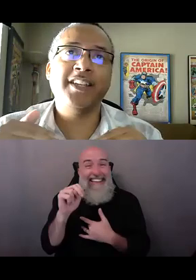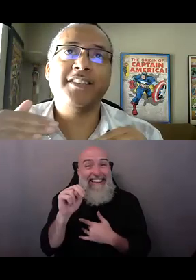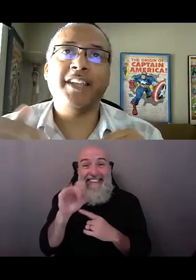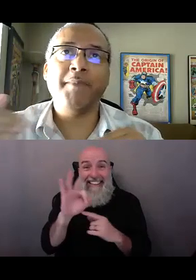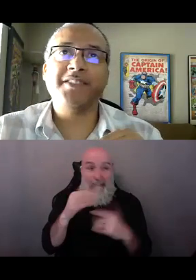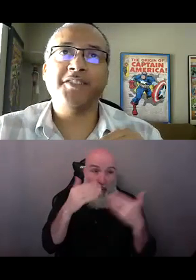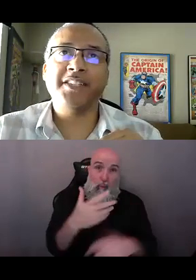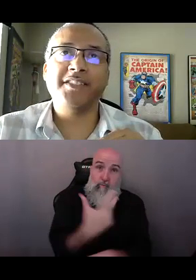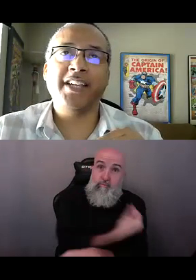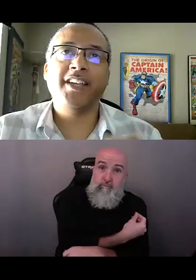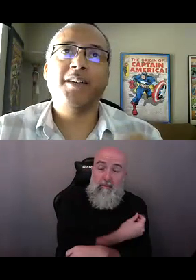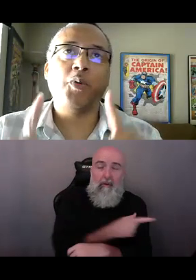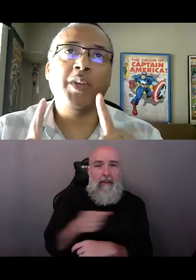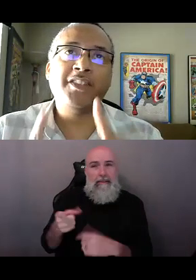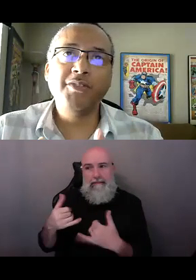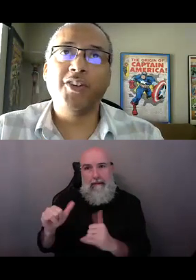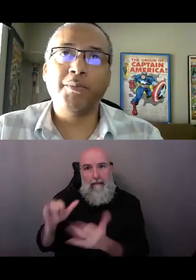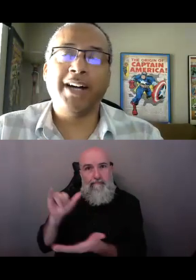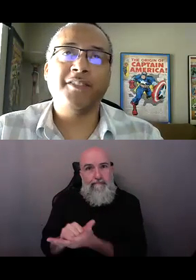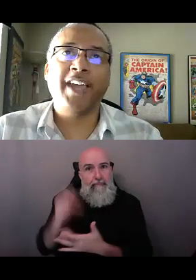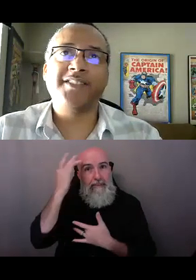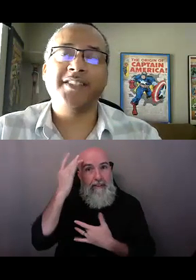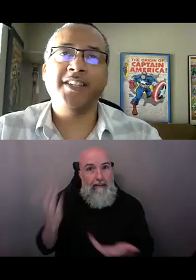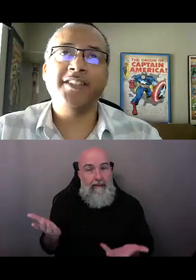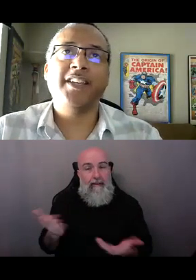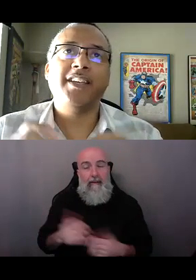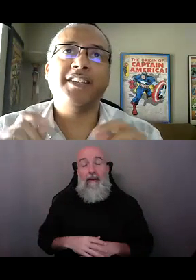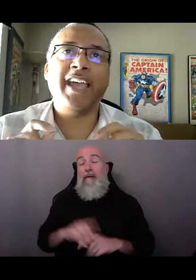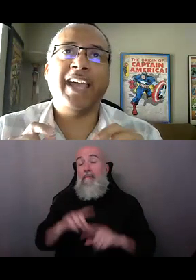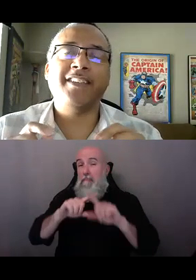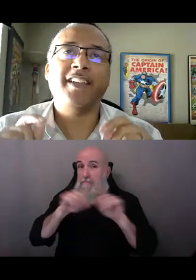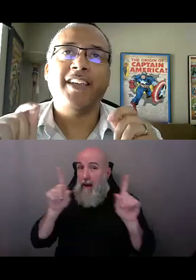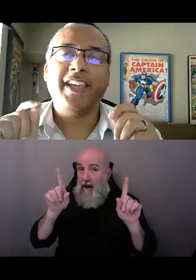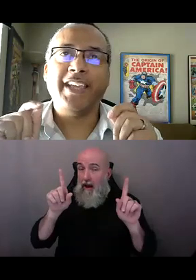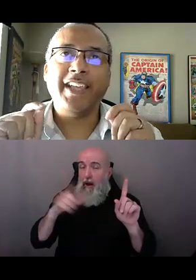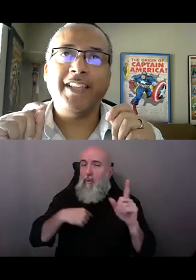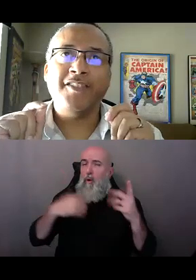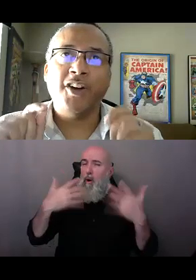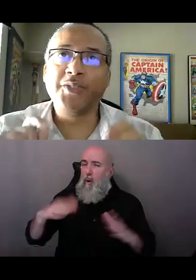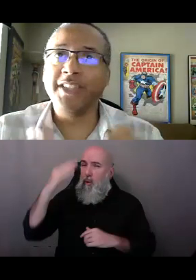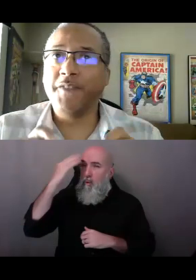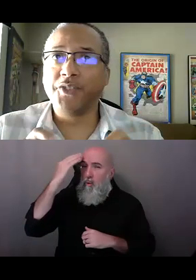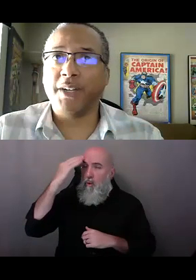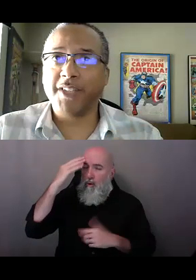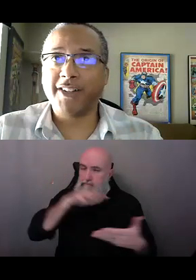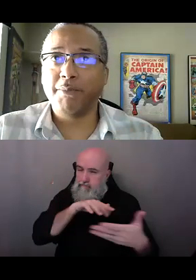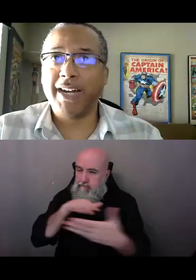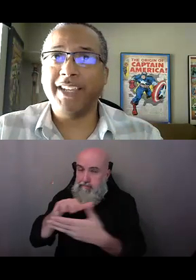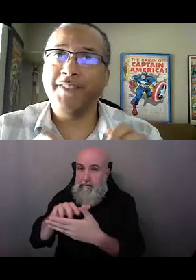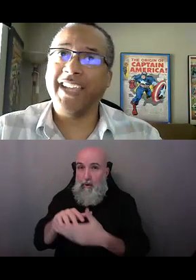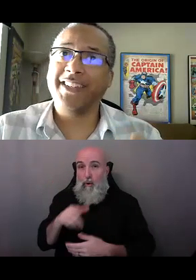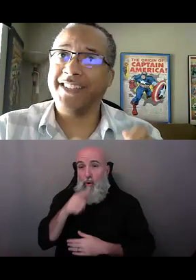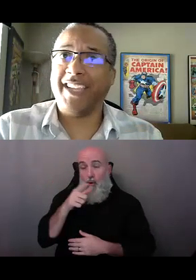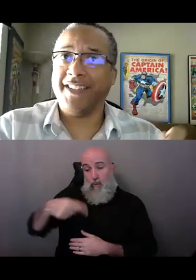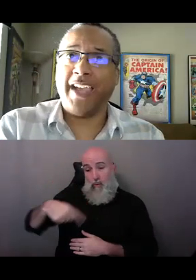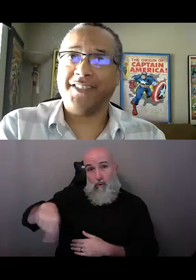vaccine, they may still get sick. But what we do know about the vaccine is that those individuals I'm talking about, if